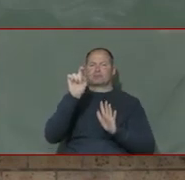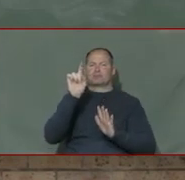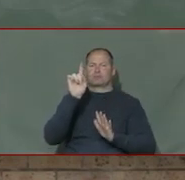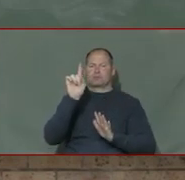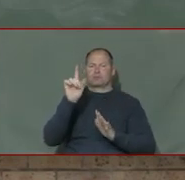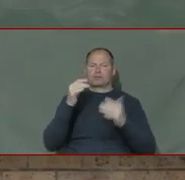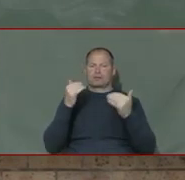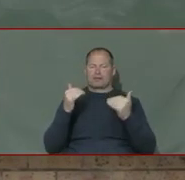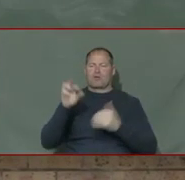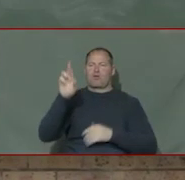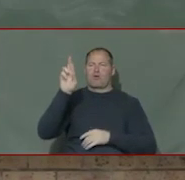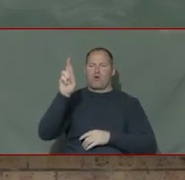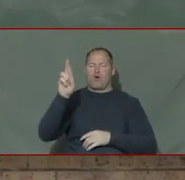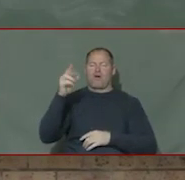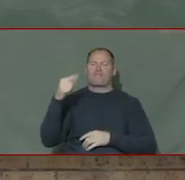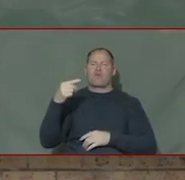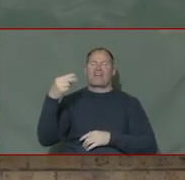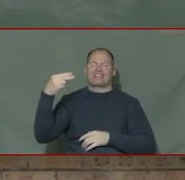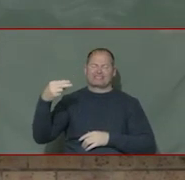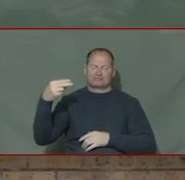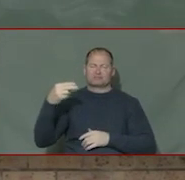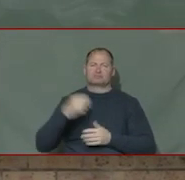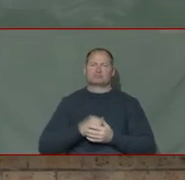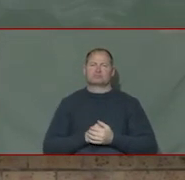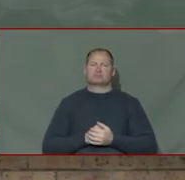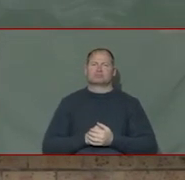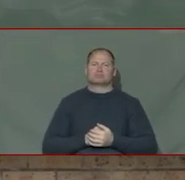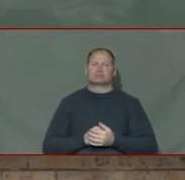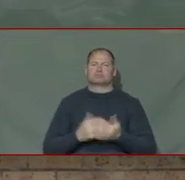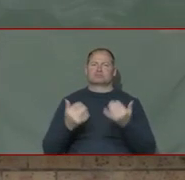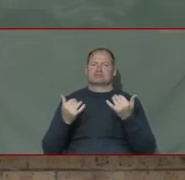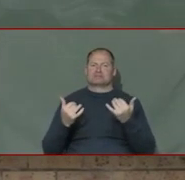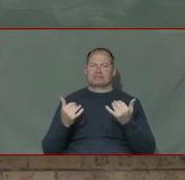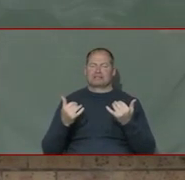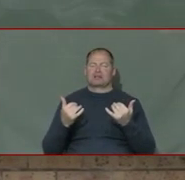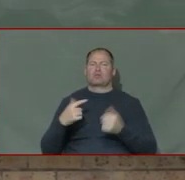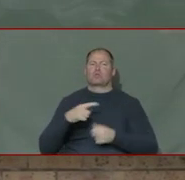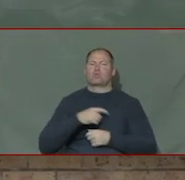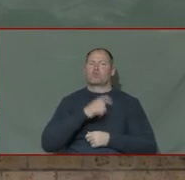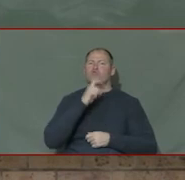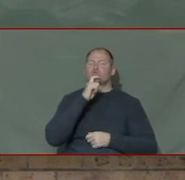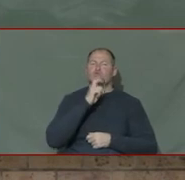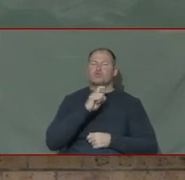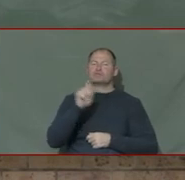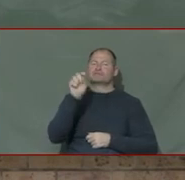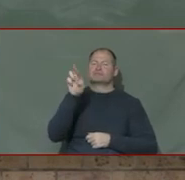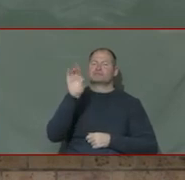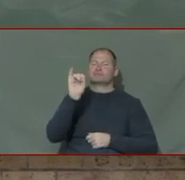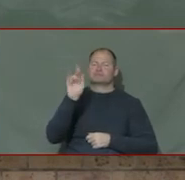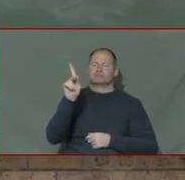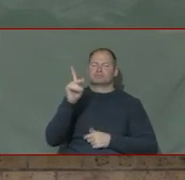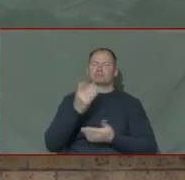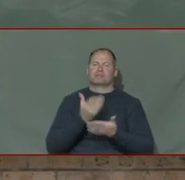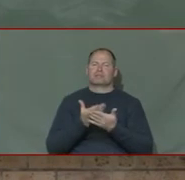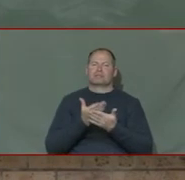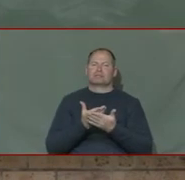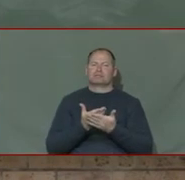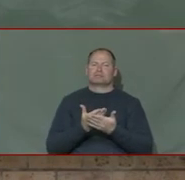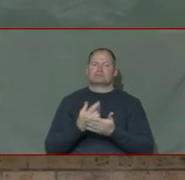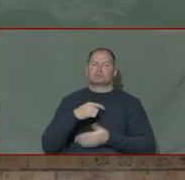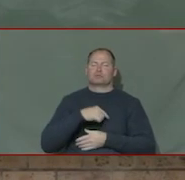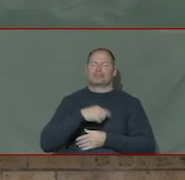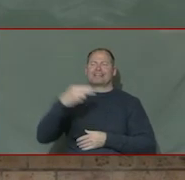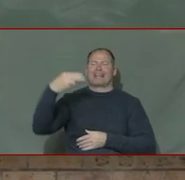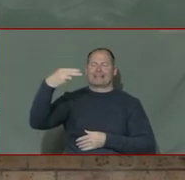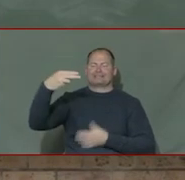in terms of h. Now people, this is a right angle triangle, so we can make use of trig functions. We are given h, that is